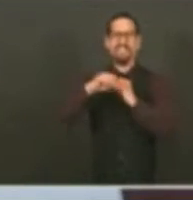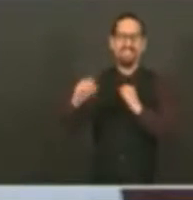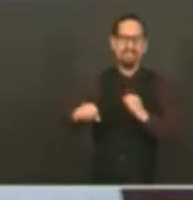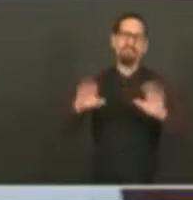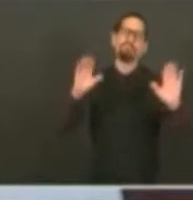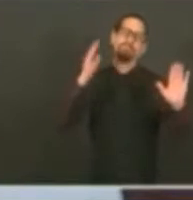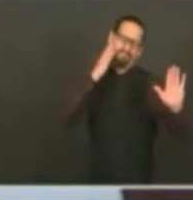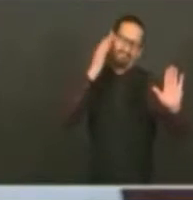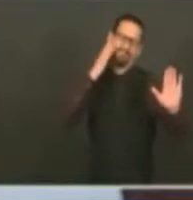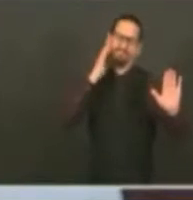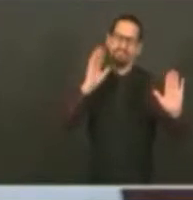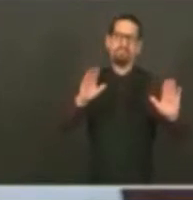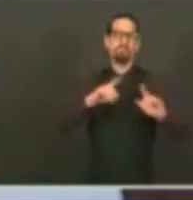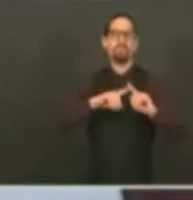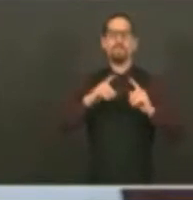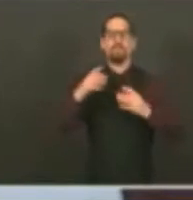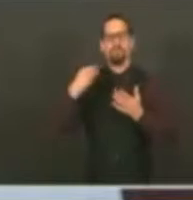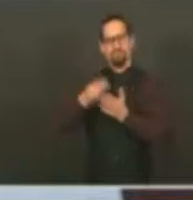the economic